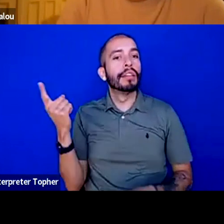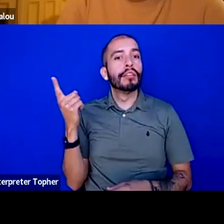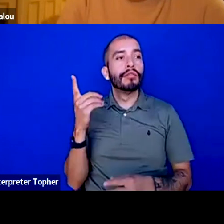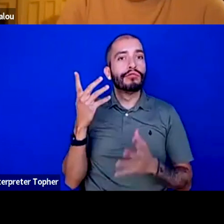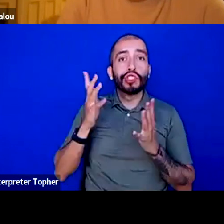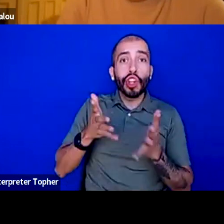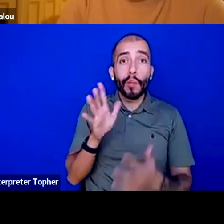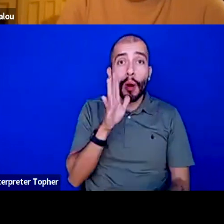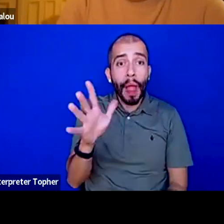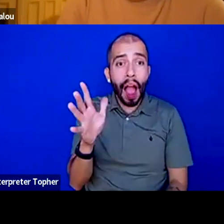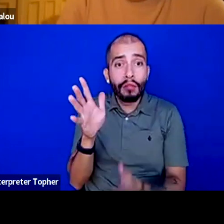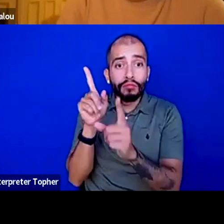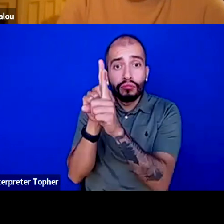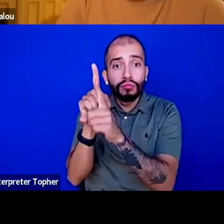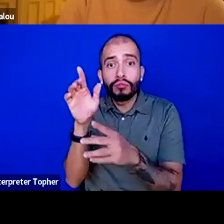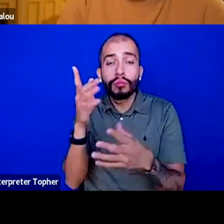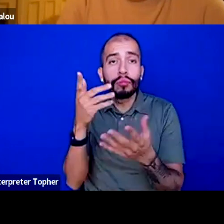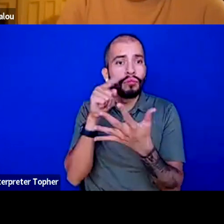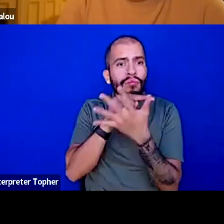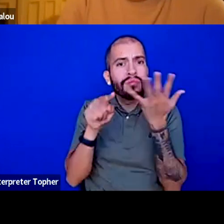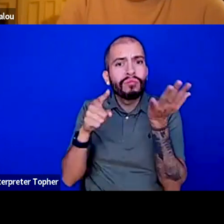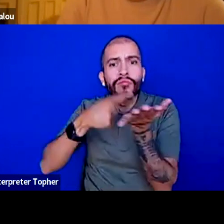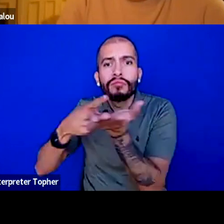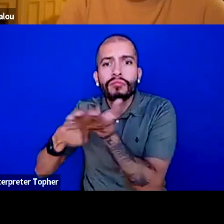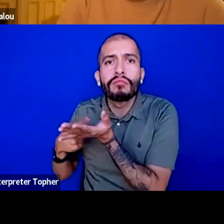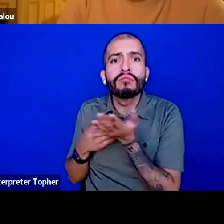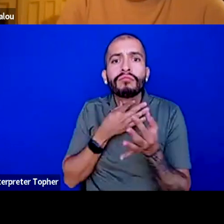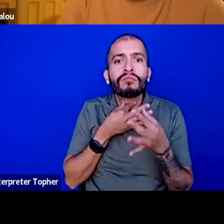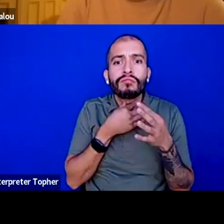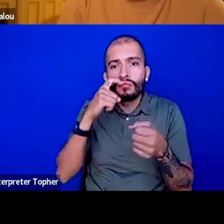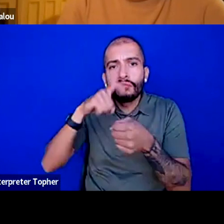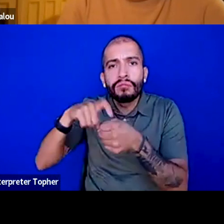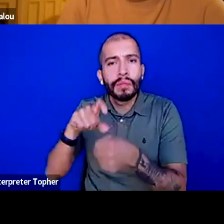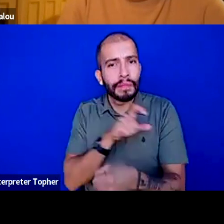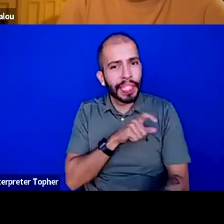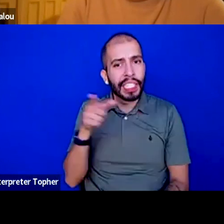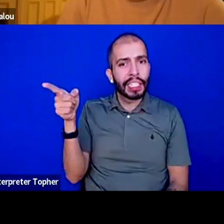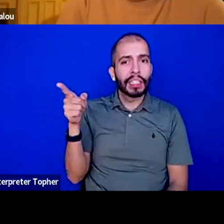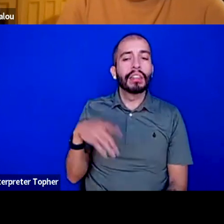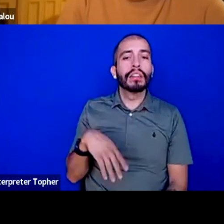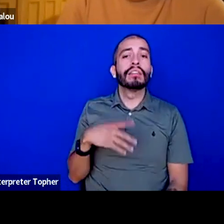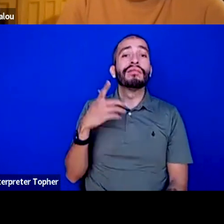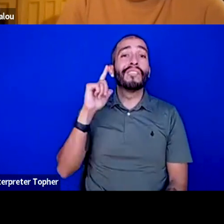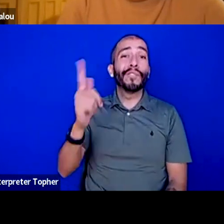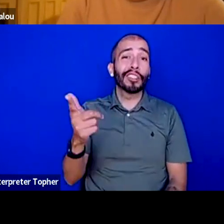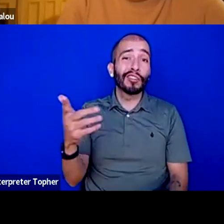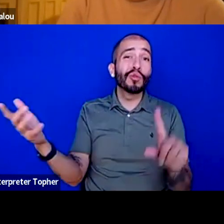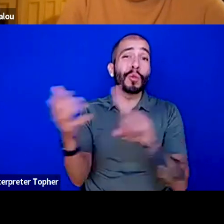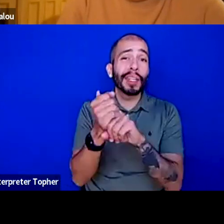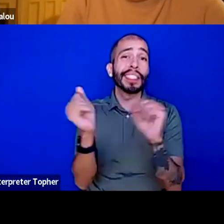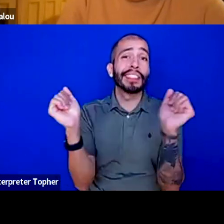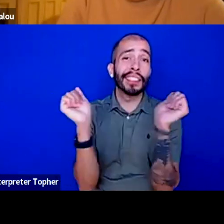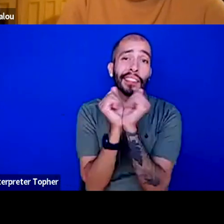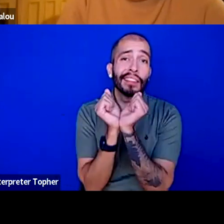up being arrested. They moved him into a residential treatment center. Their statement was he could not be